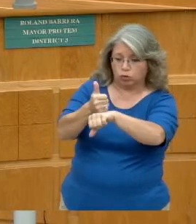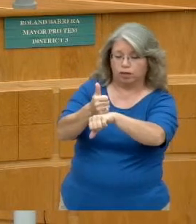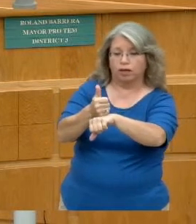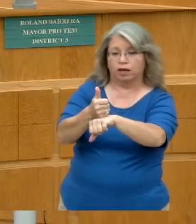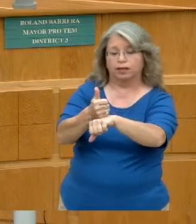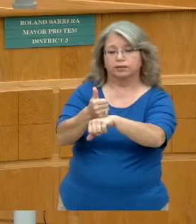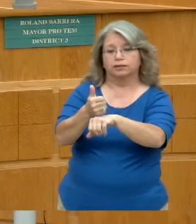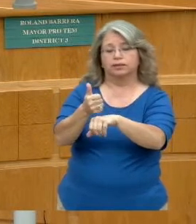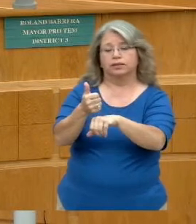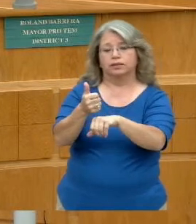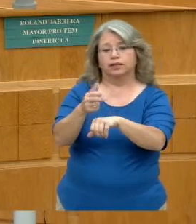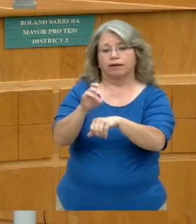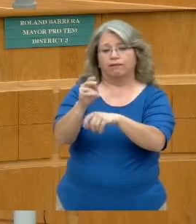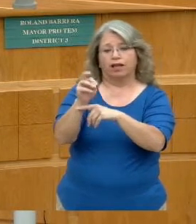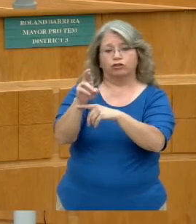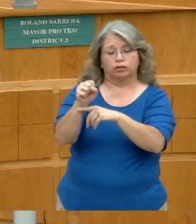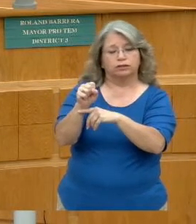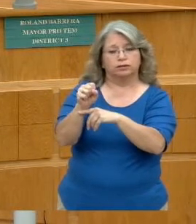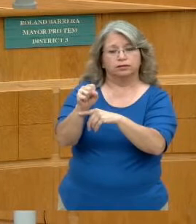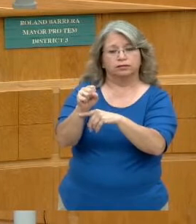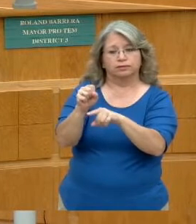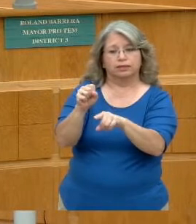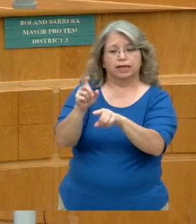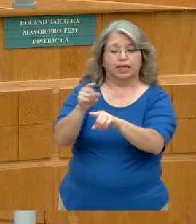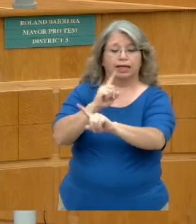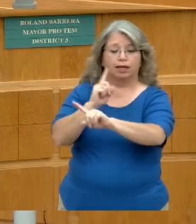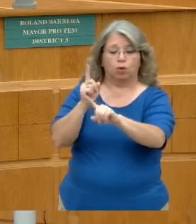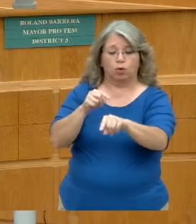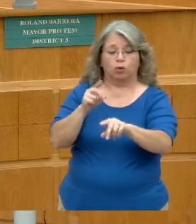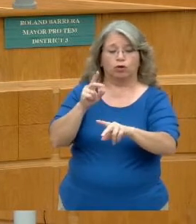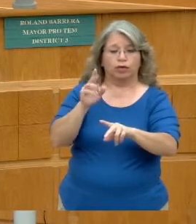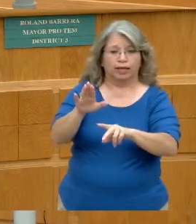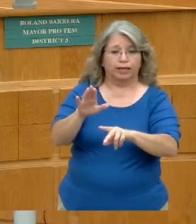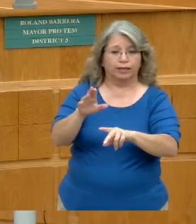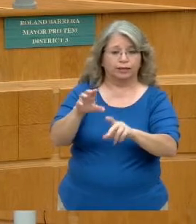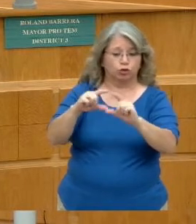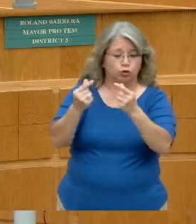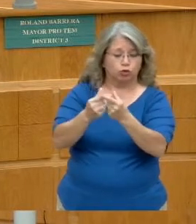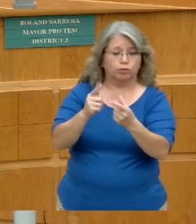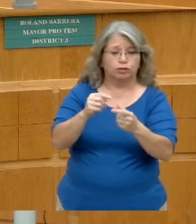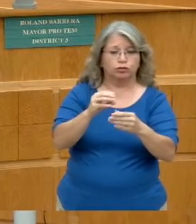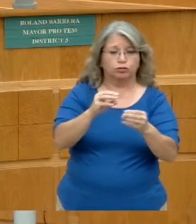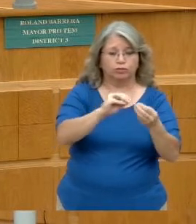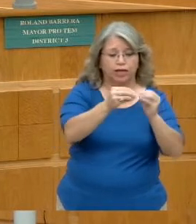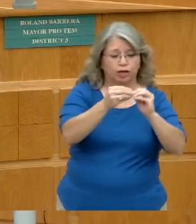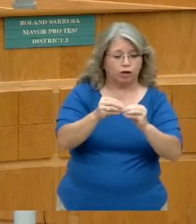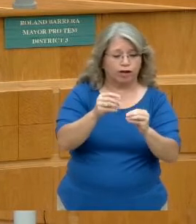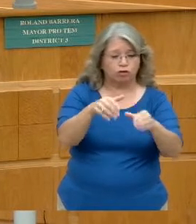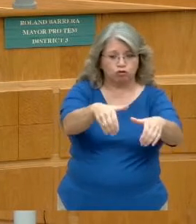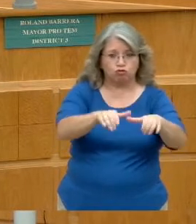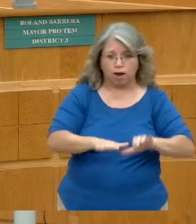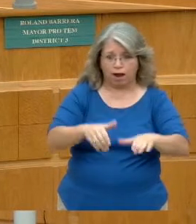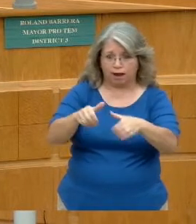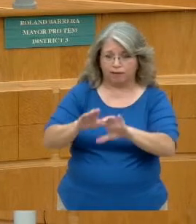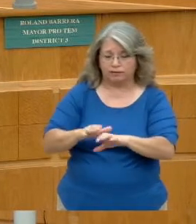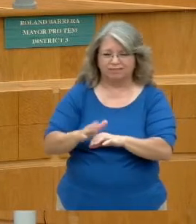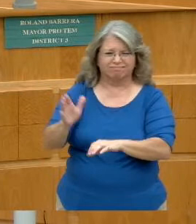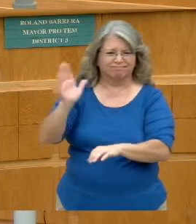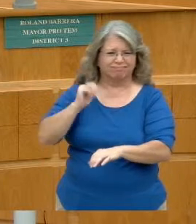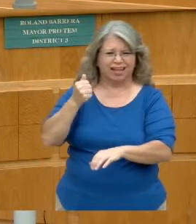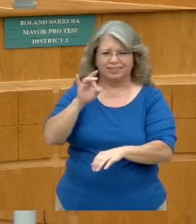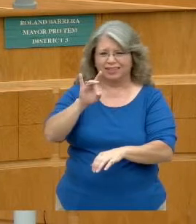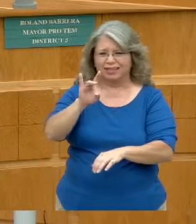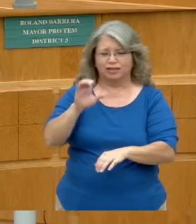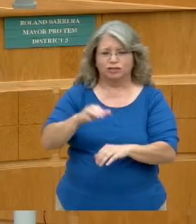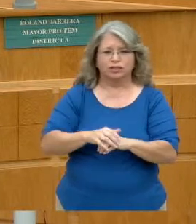Logan's order for his post to decorate graves in 1868, he used these words in his order, with the choicest